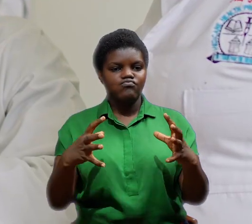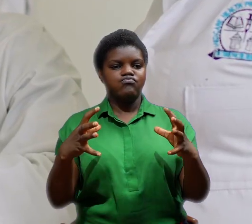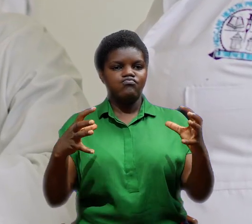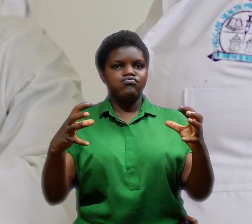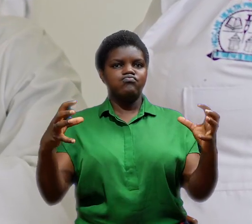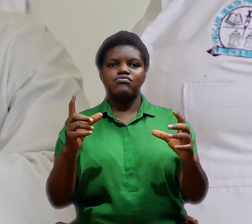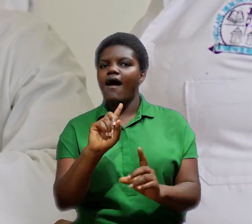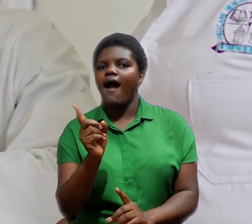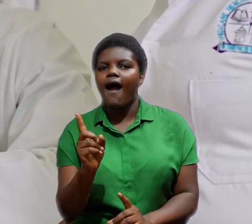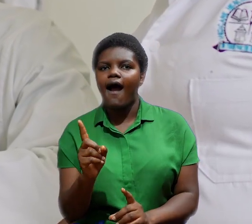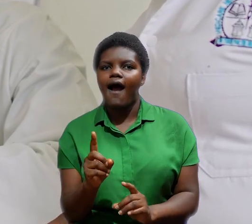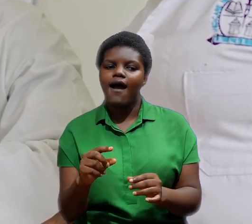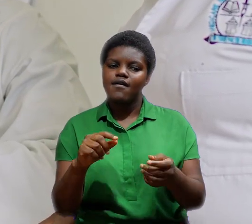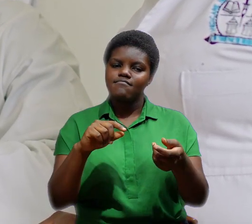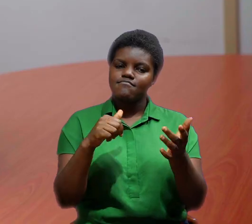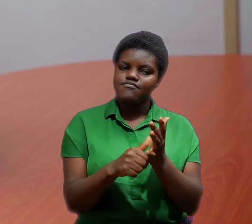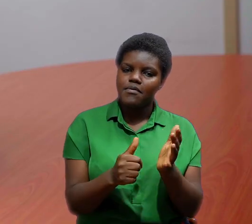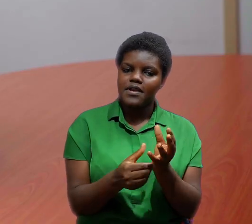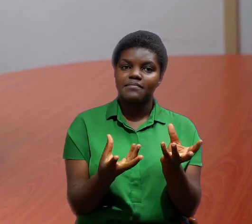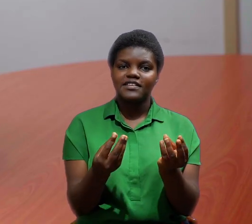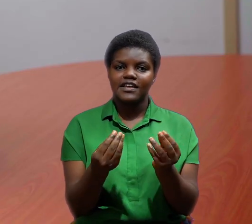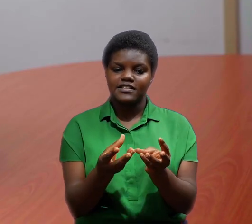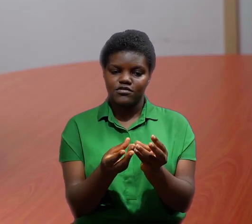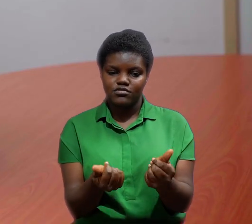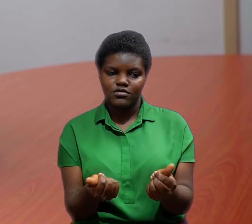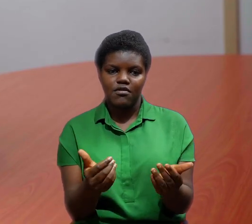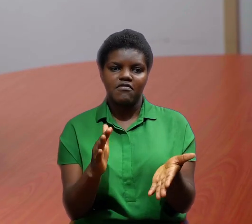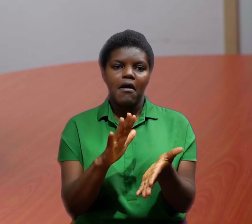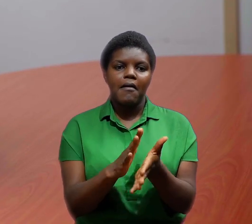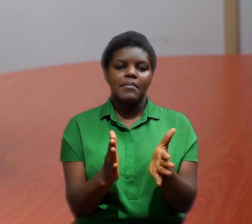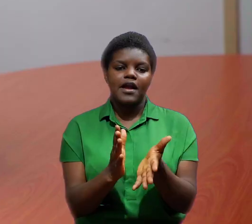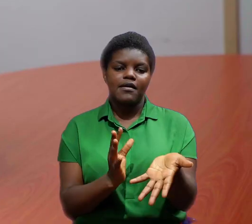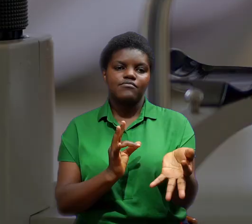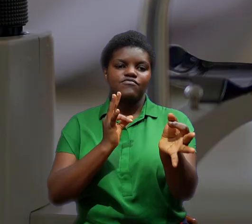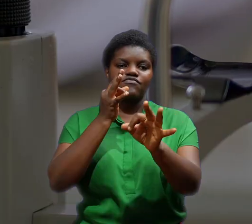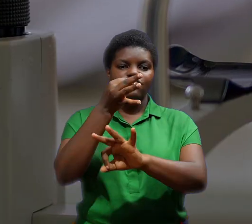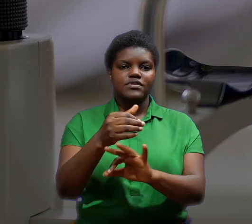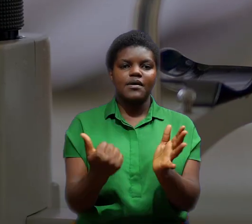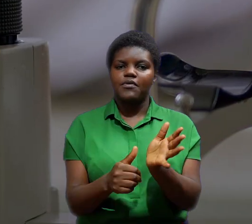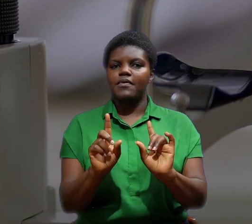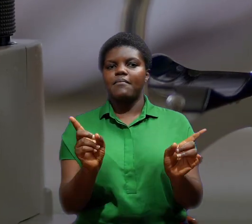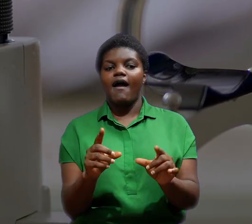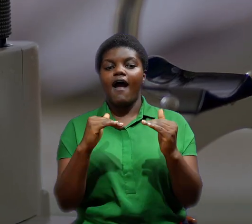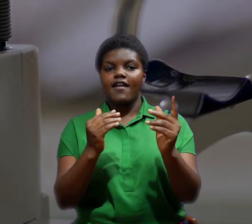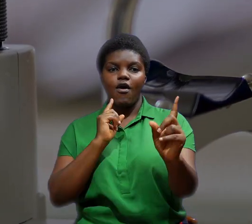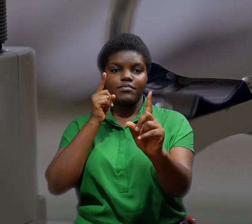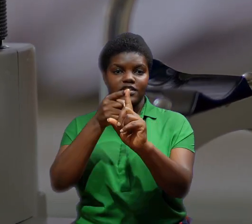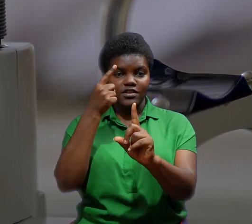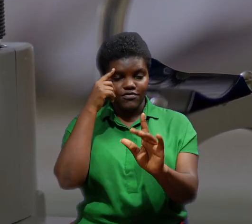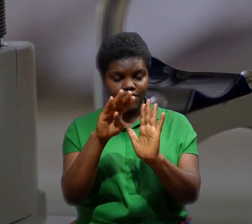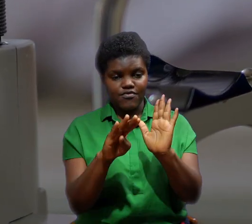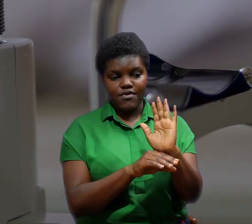does not arise or become a big challenge in the future. One of the objectives